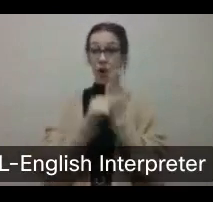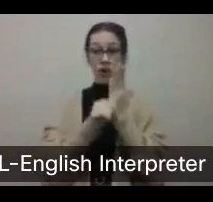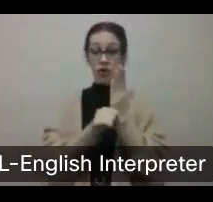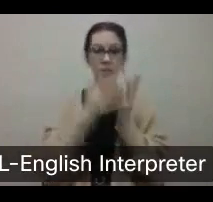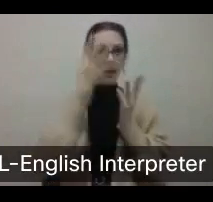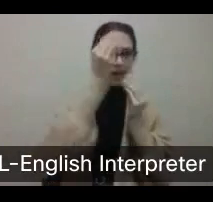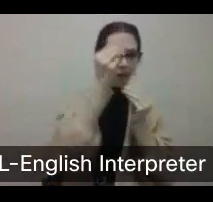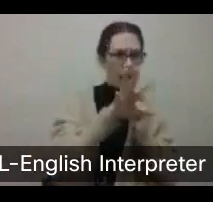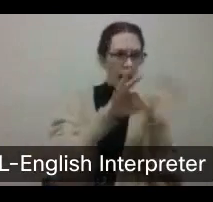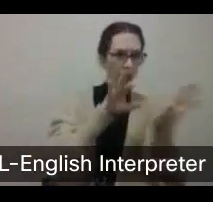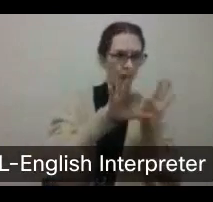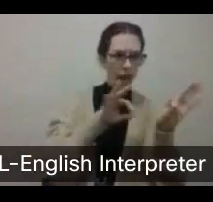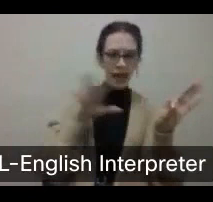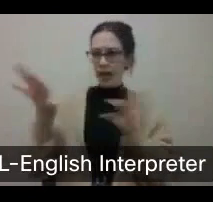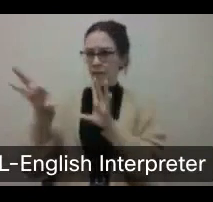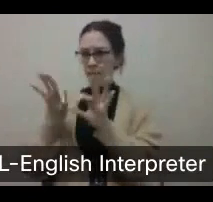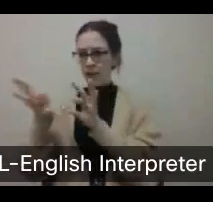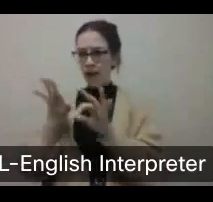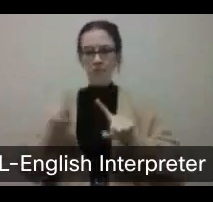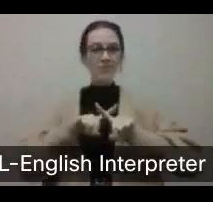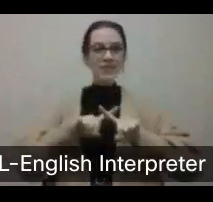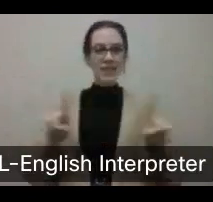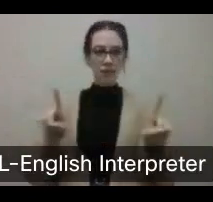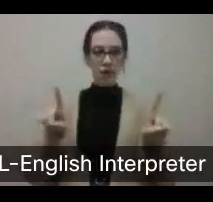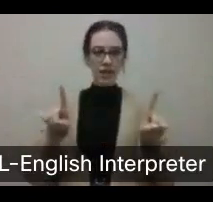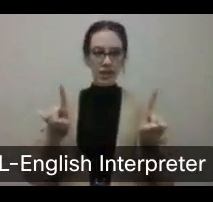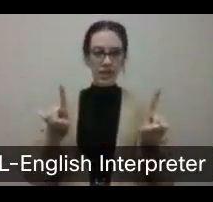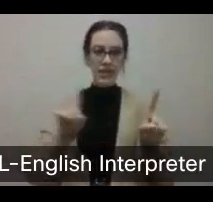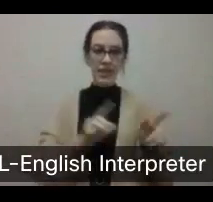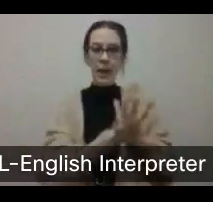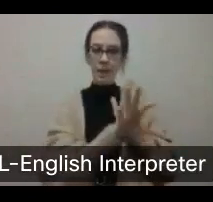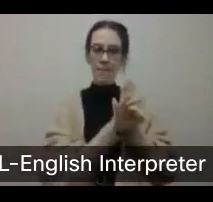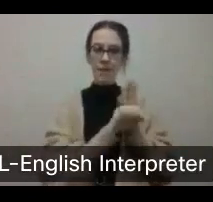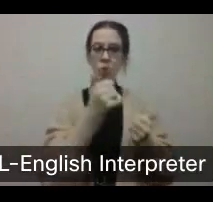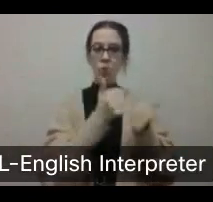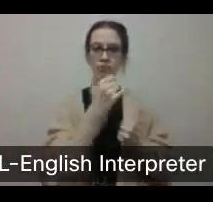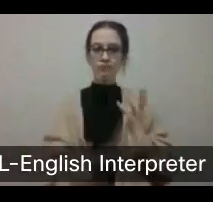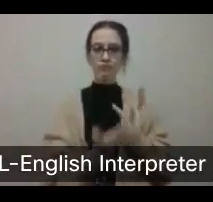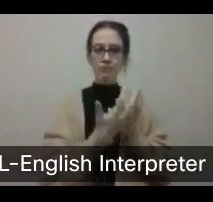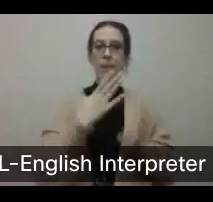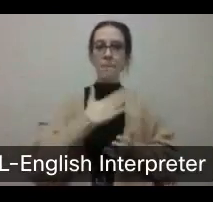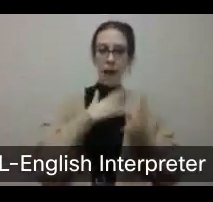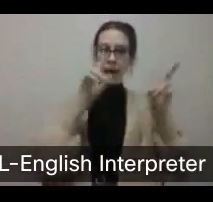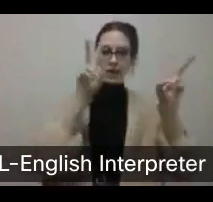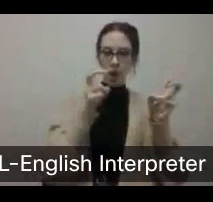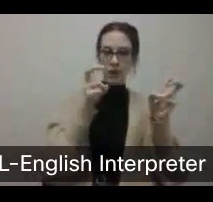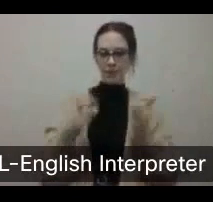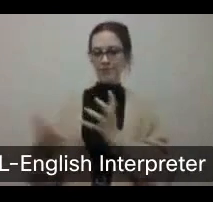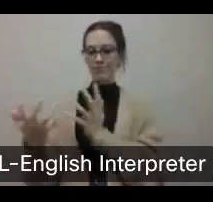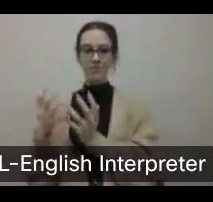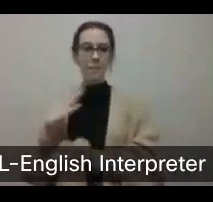both students will paraphrase information that is applicable to their specific tasks, topics, and audience.